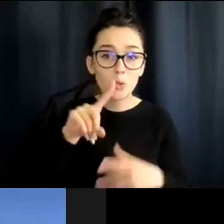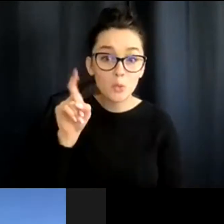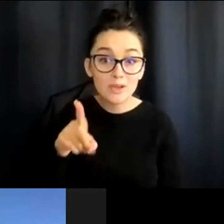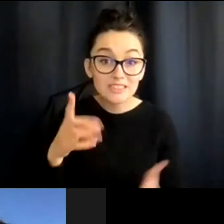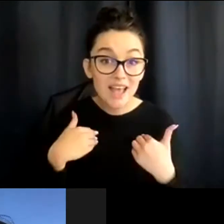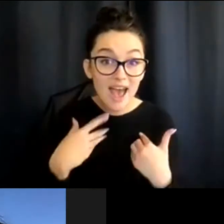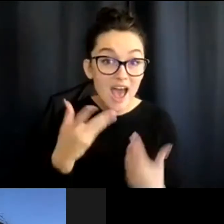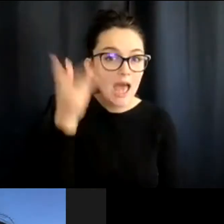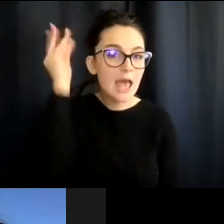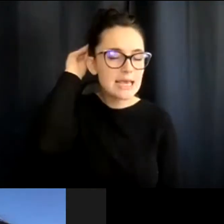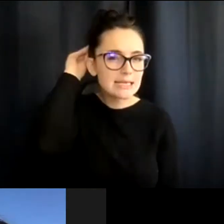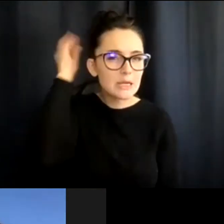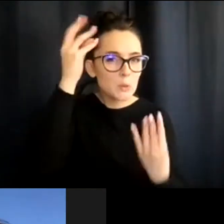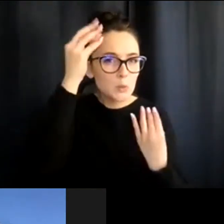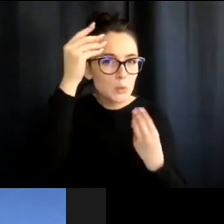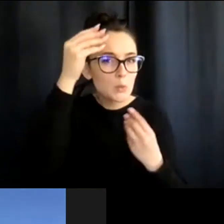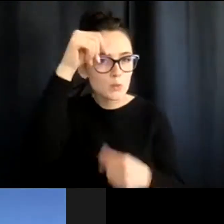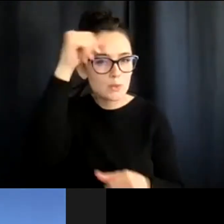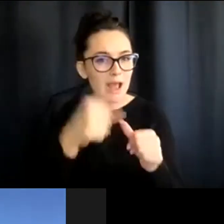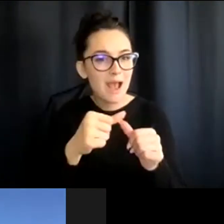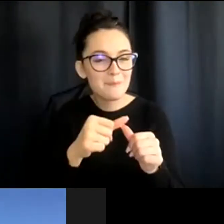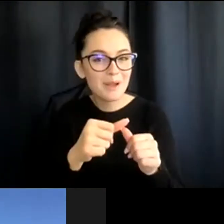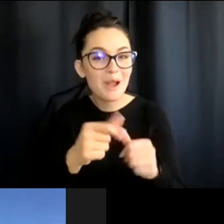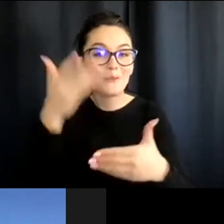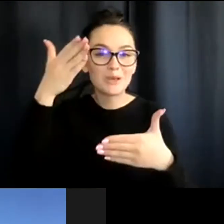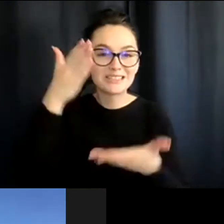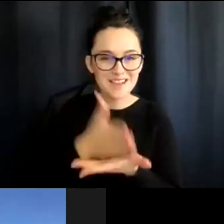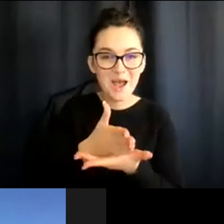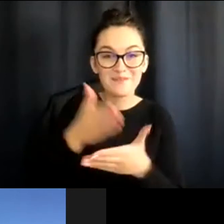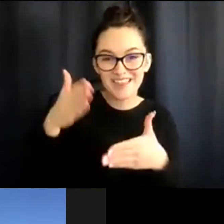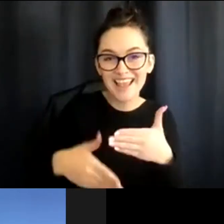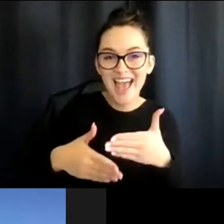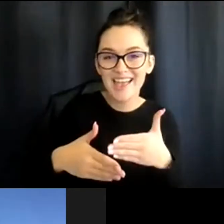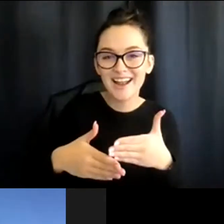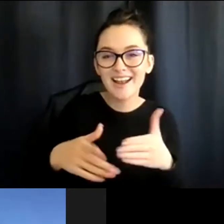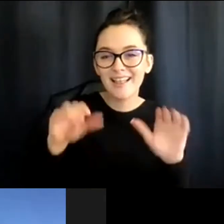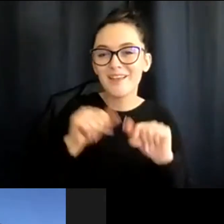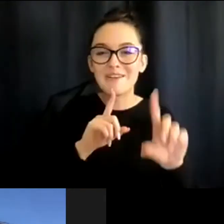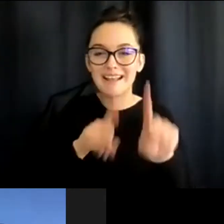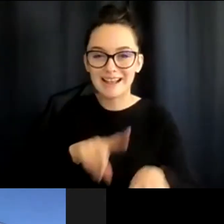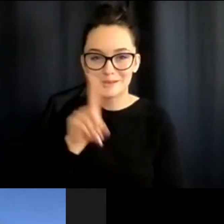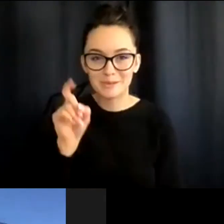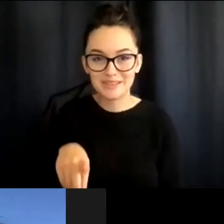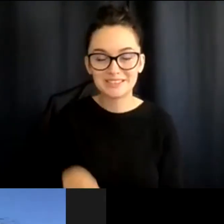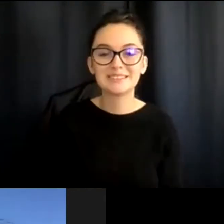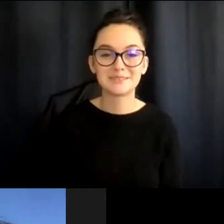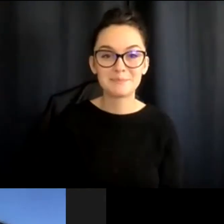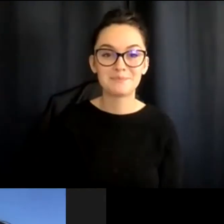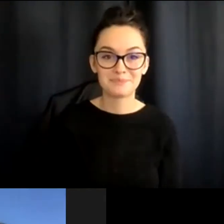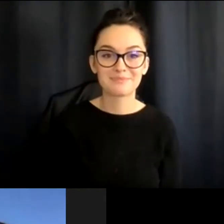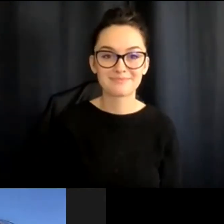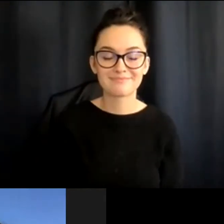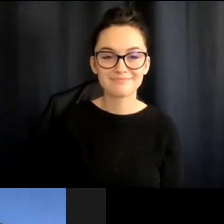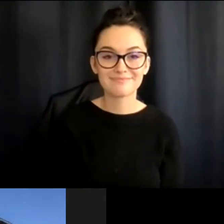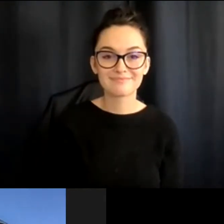the end and hopefully Miss Carrie will have joined us by then, fingers crossed, and she can answer your questions. So keep your